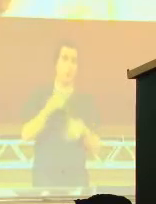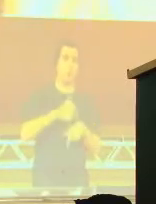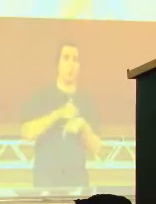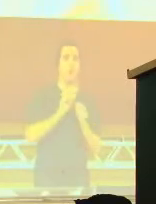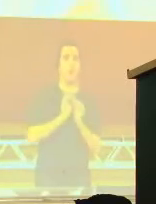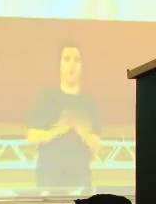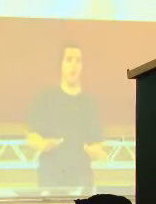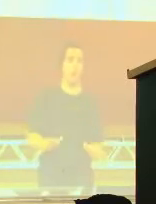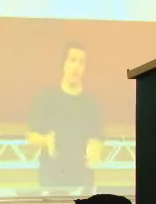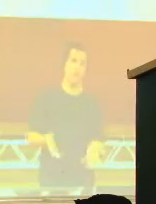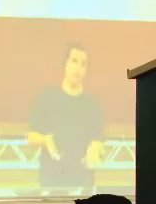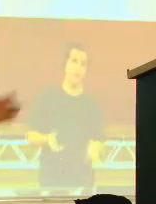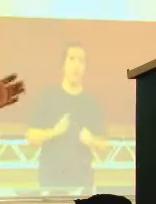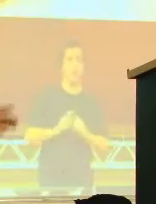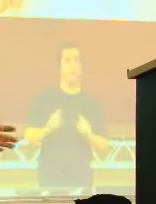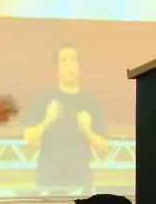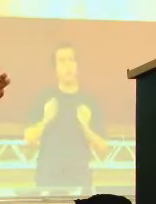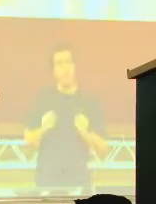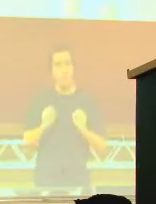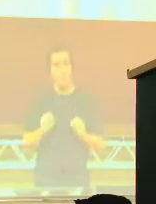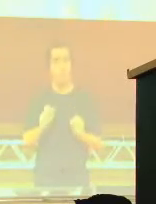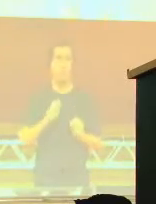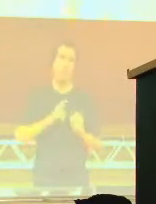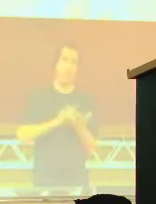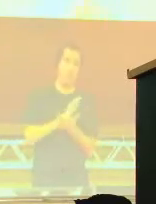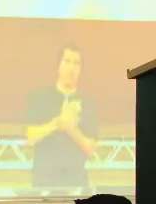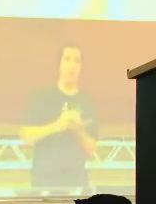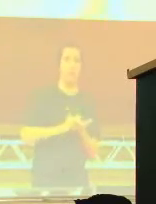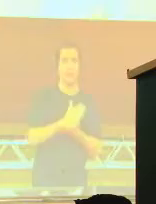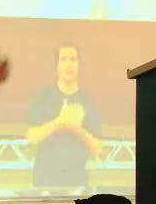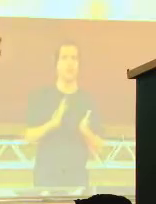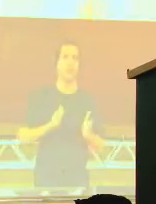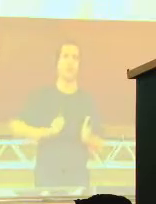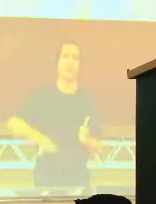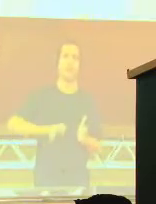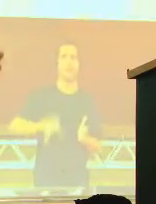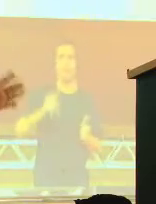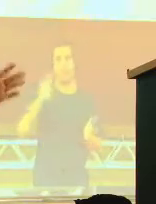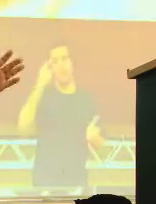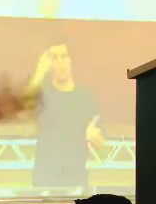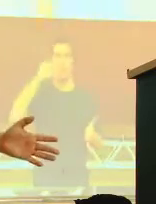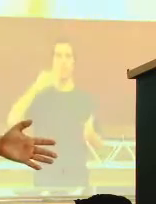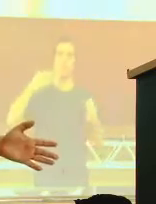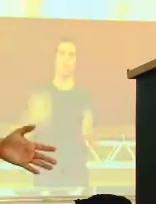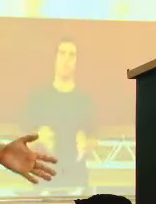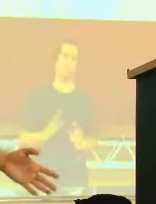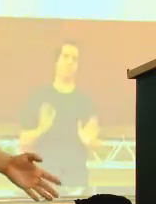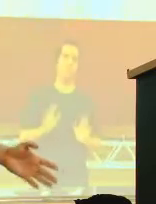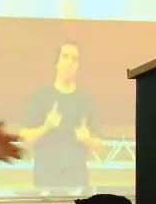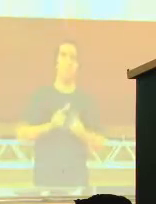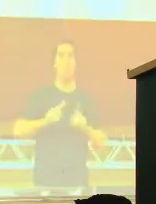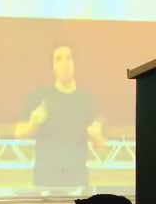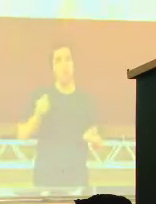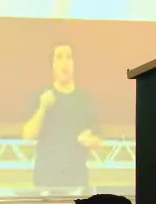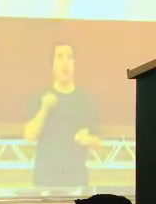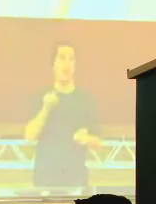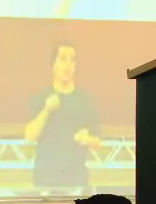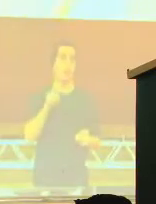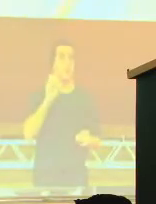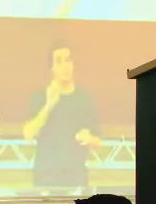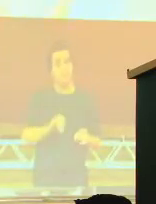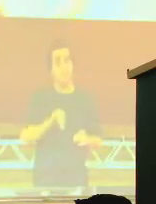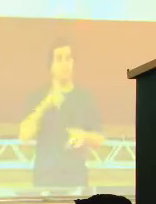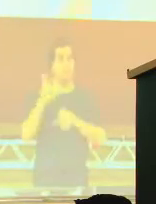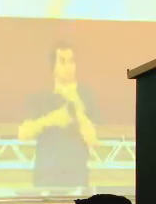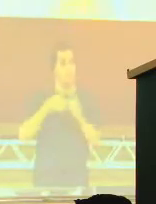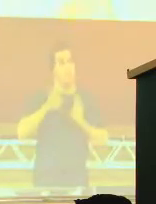yes. It's not ideal, but it's doing good instead of doing evil.